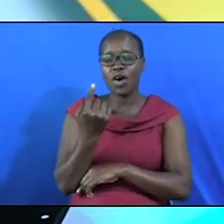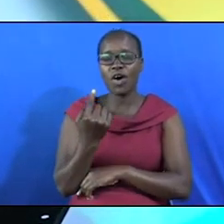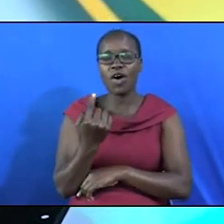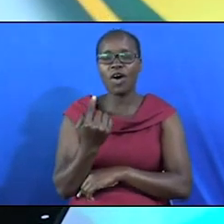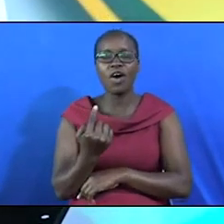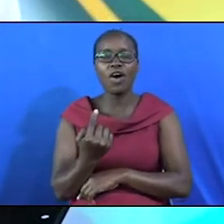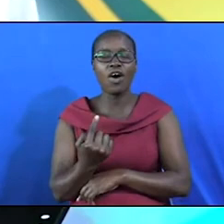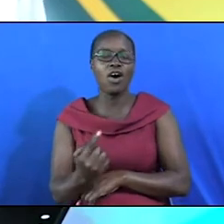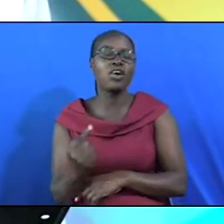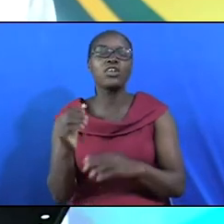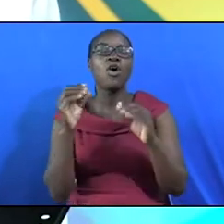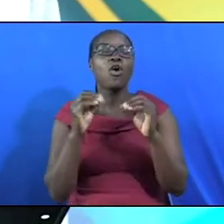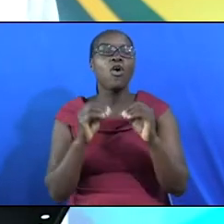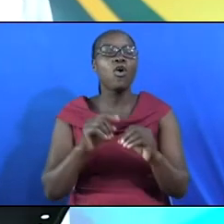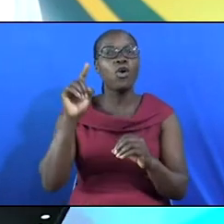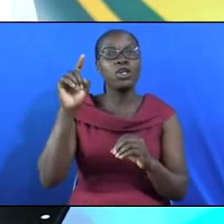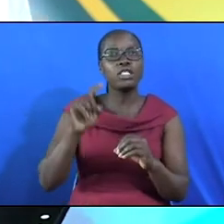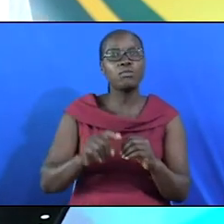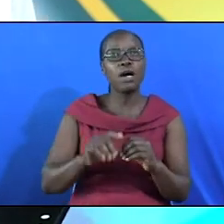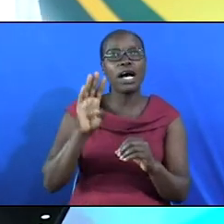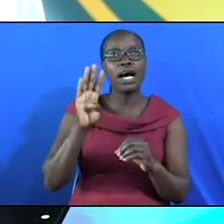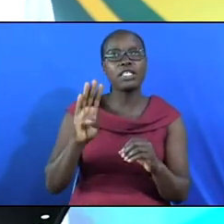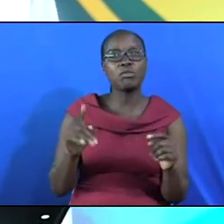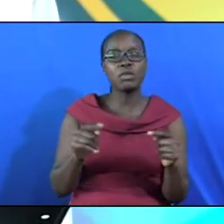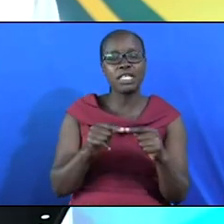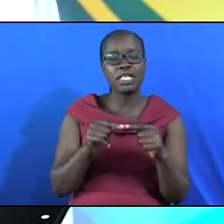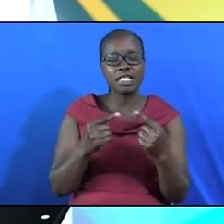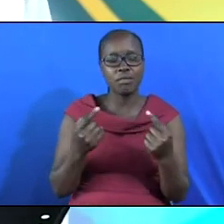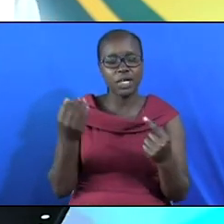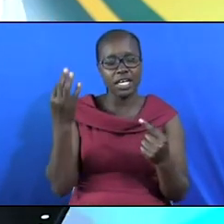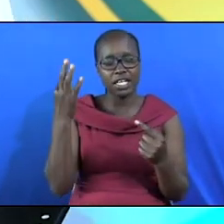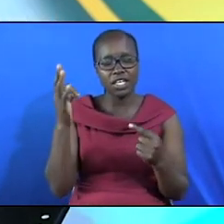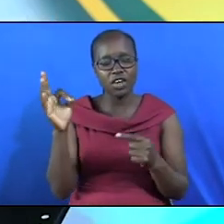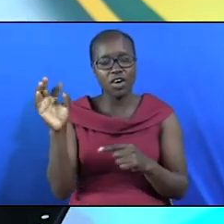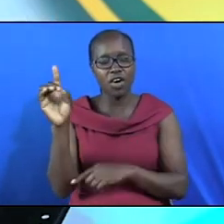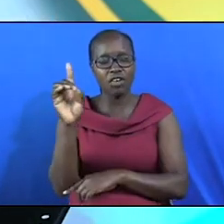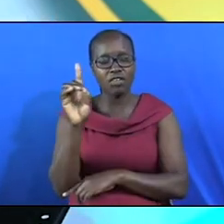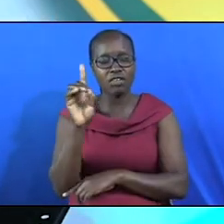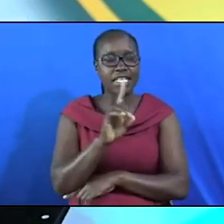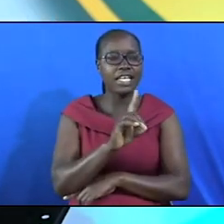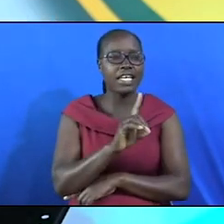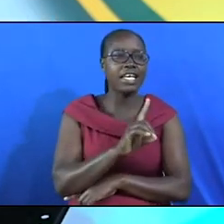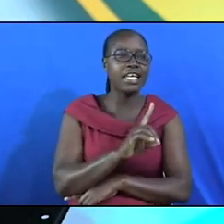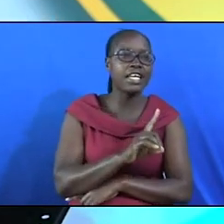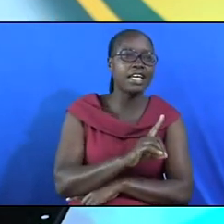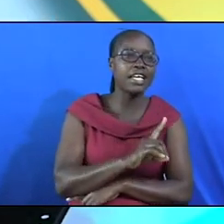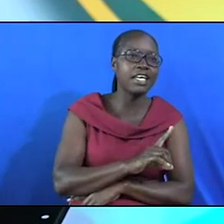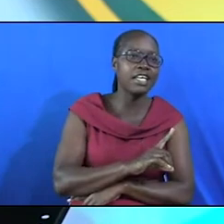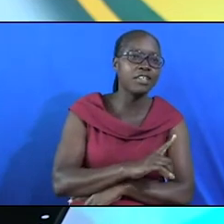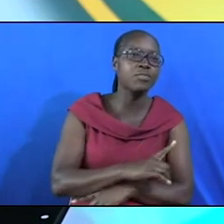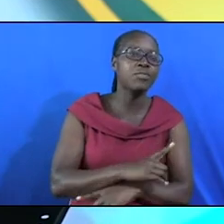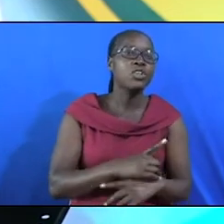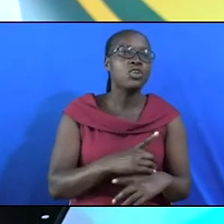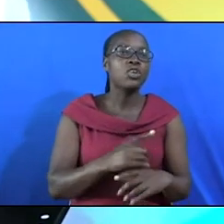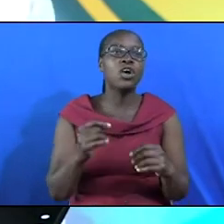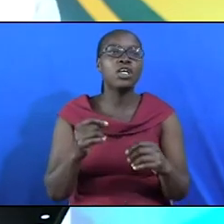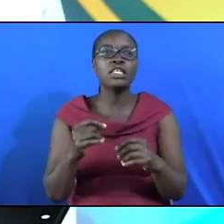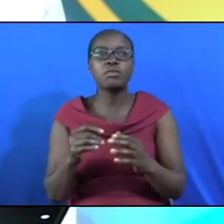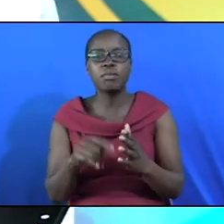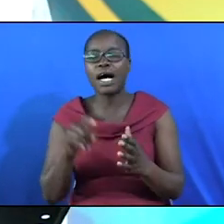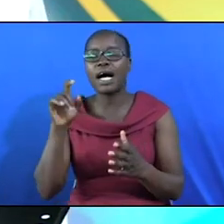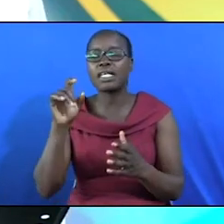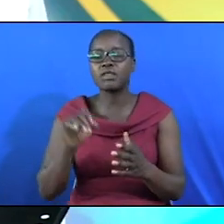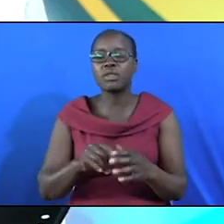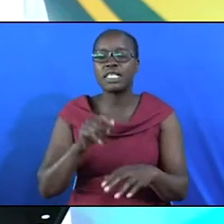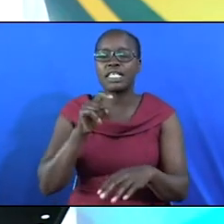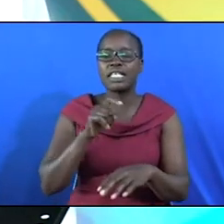coming on. Oh, it must be the breaking of the day.